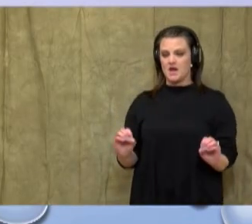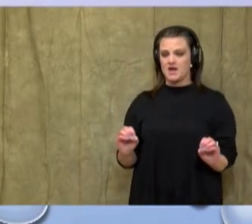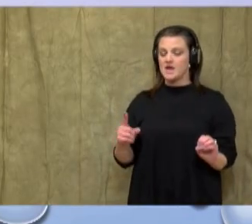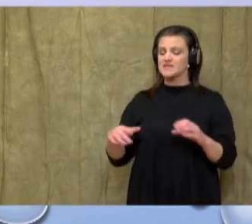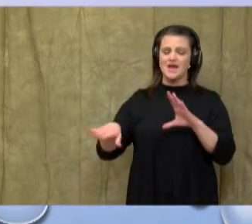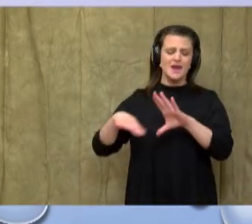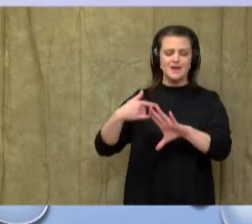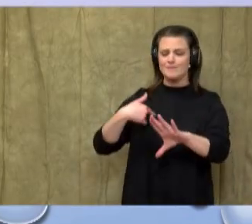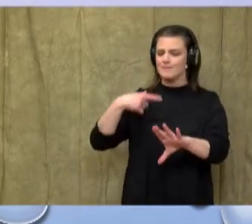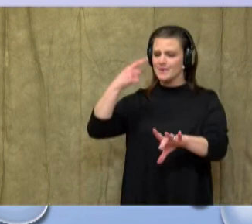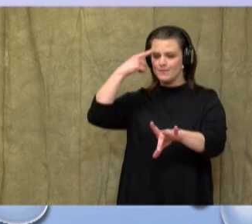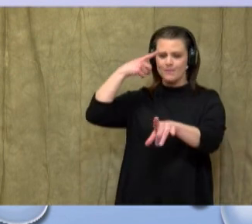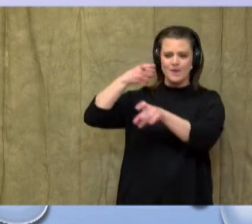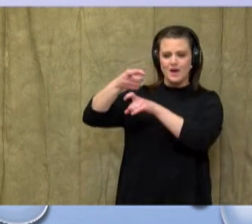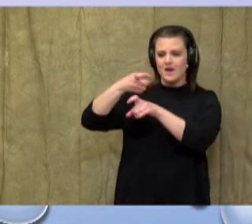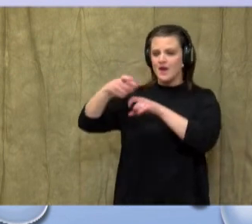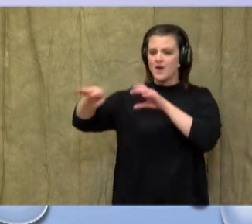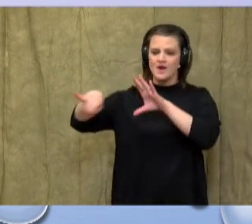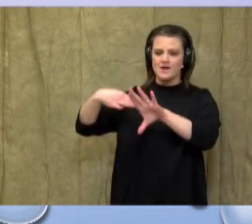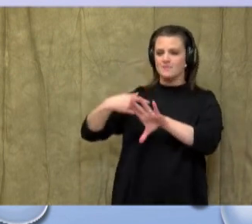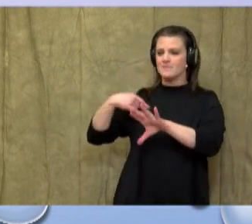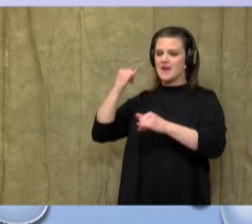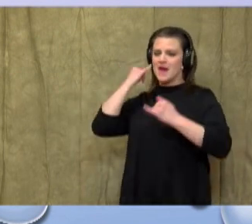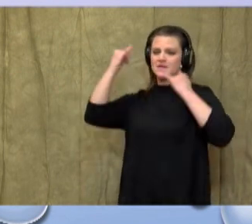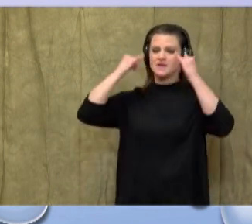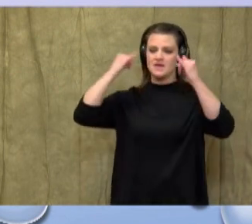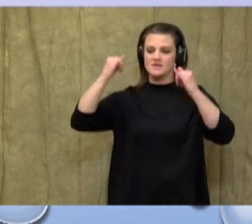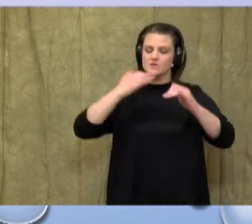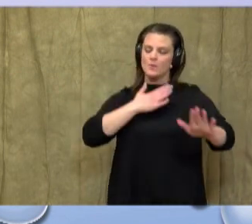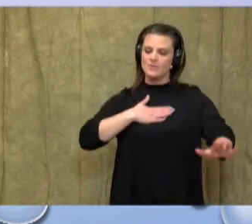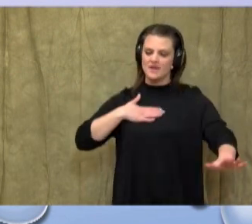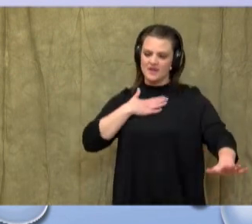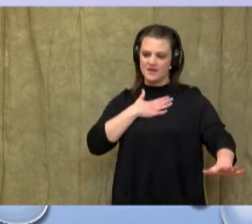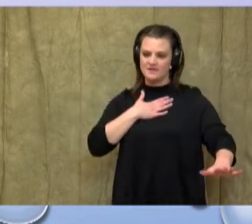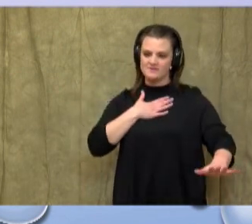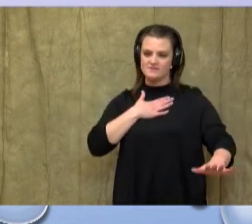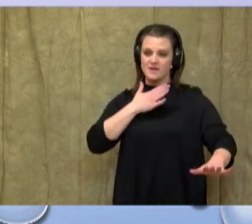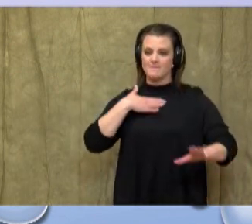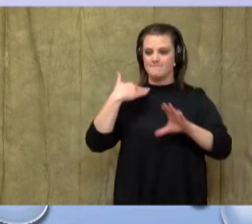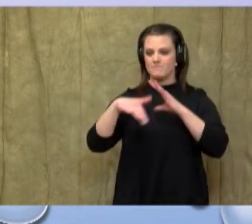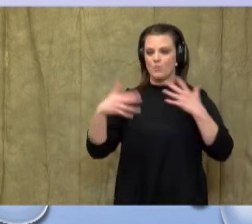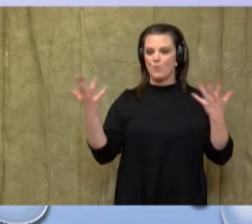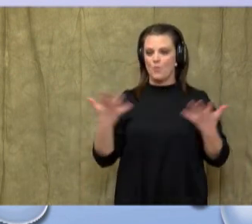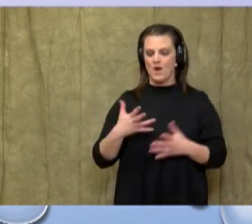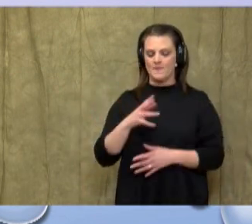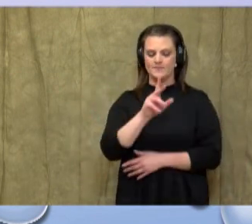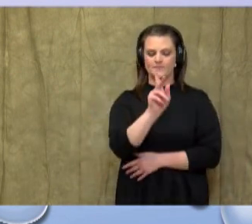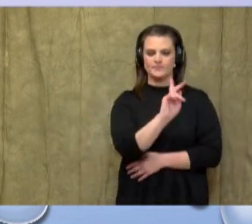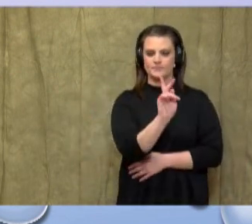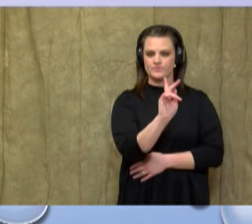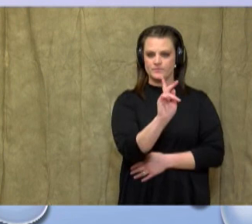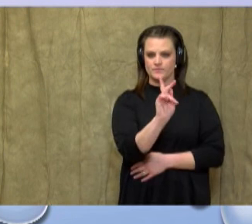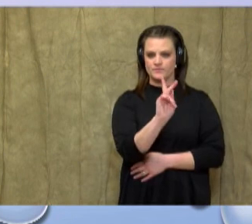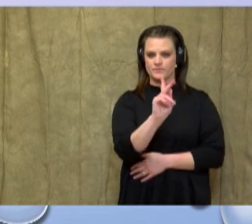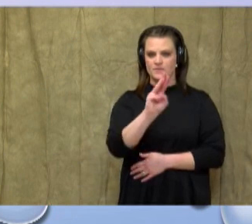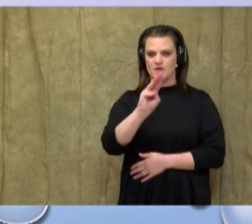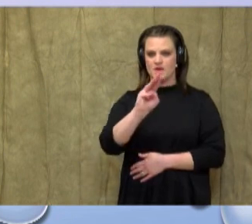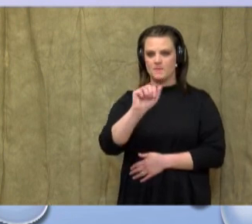me brain teasers or email me ideas, so please do that. My email address is